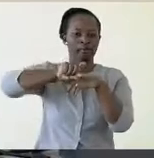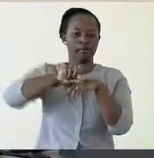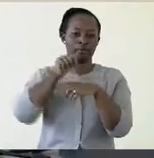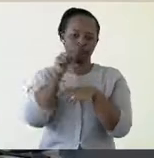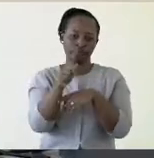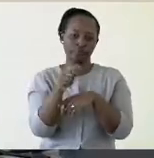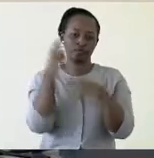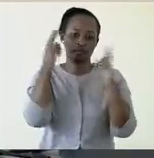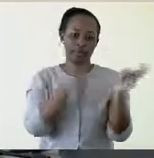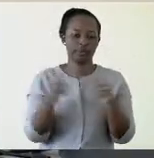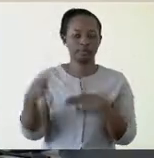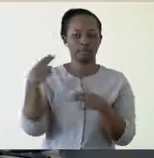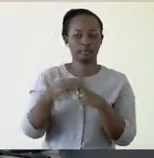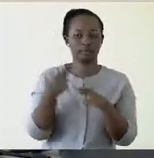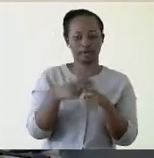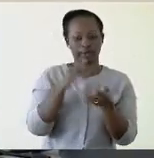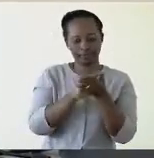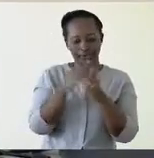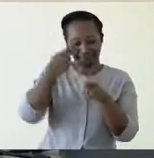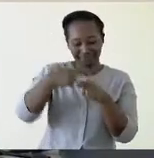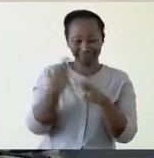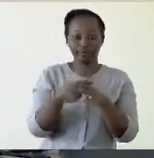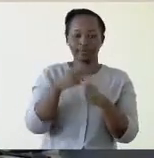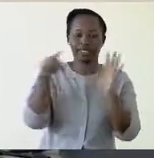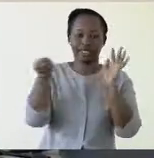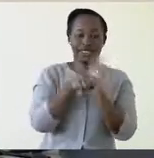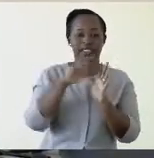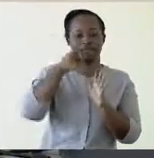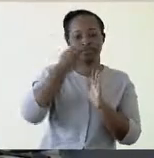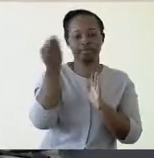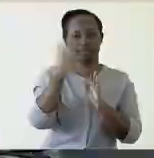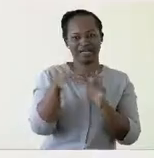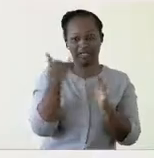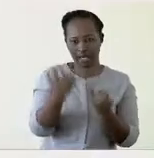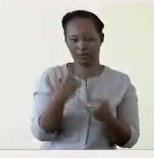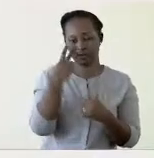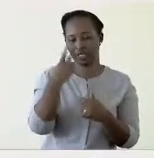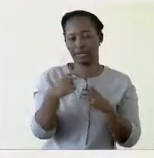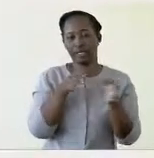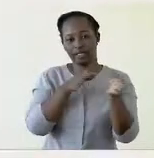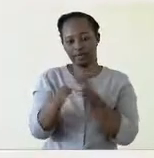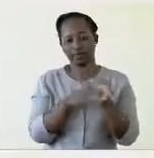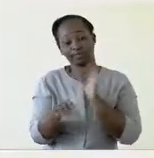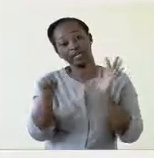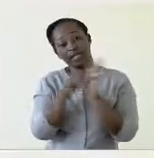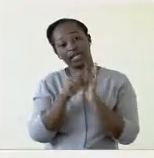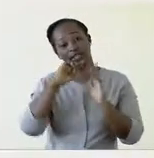that one is normally, we call it be negative feedback. Let's have the definition of negative feedback. A negative